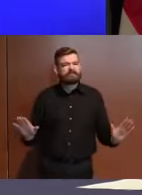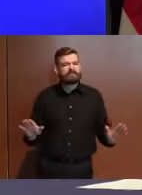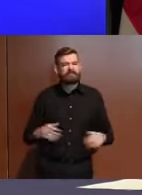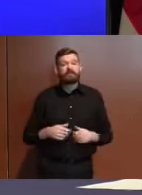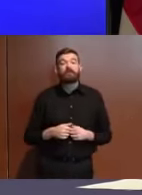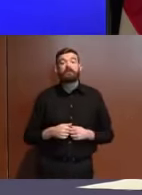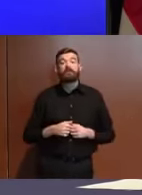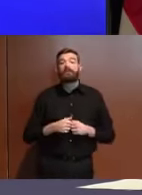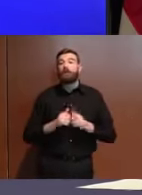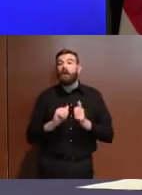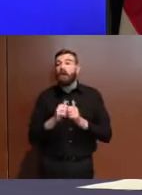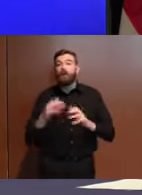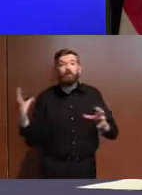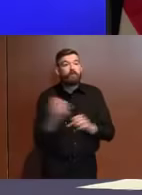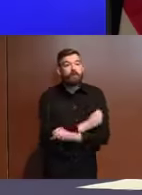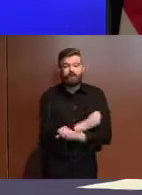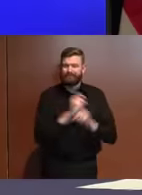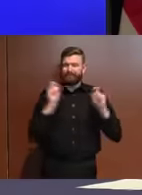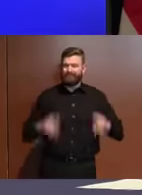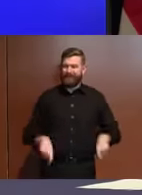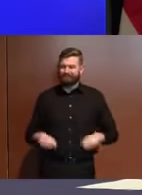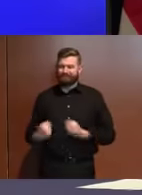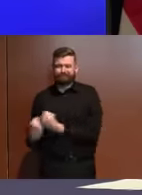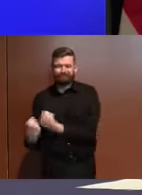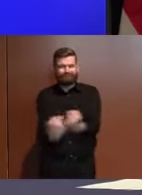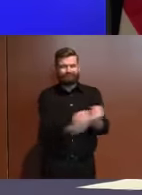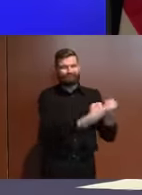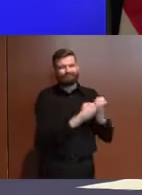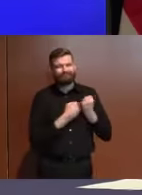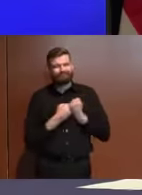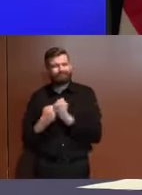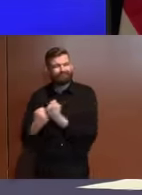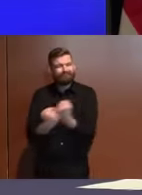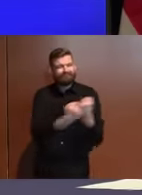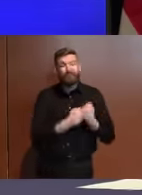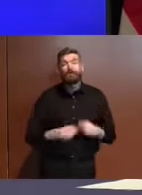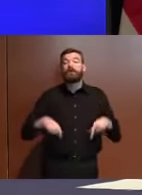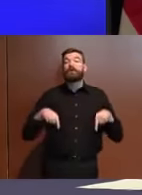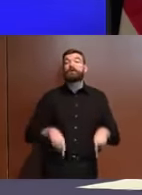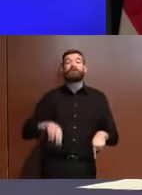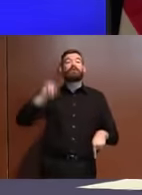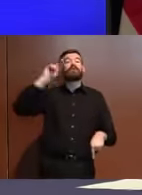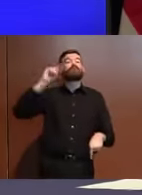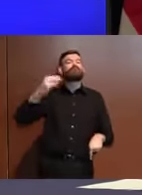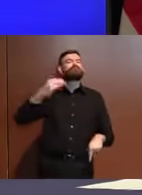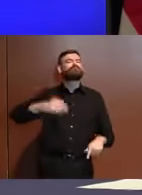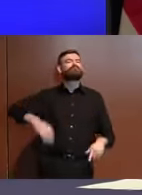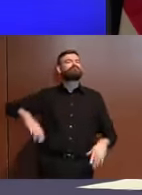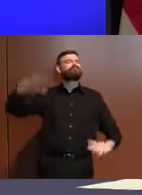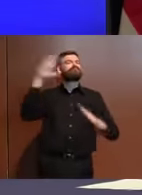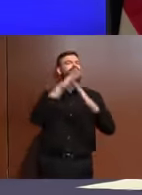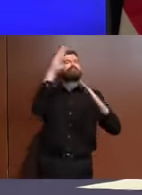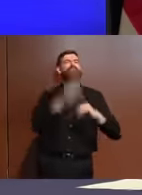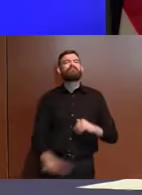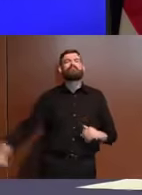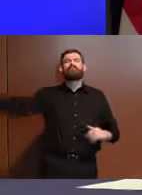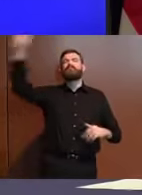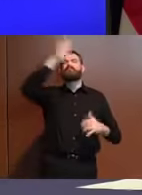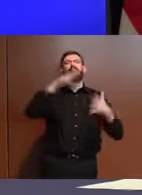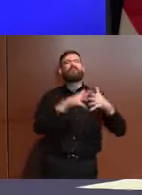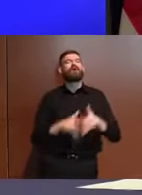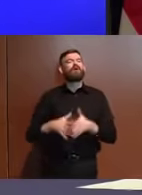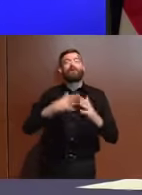before, New Jersey's the most extraordinary American state because at the one level, we're the most diverse state